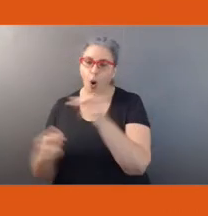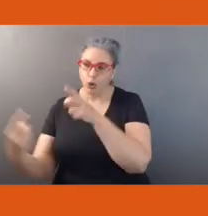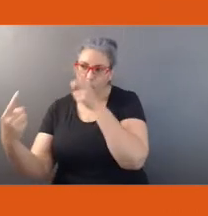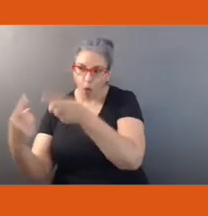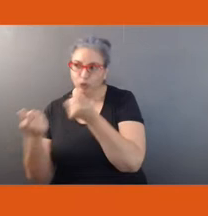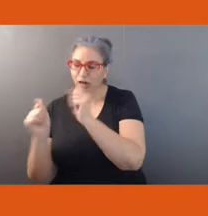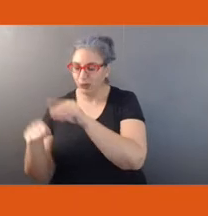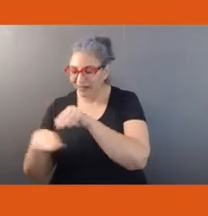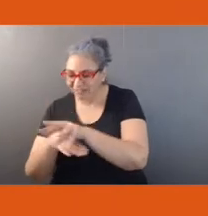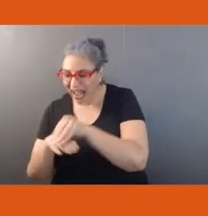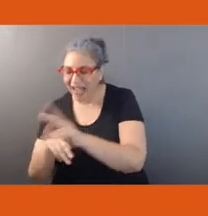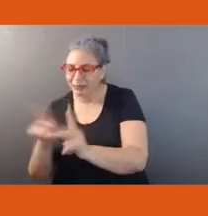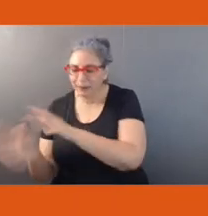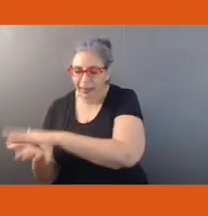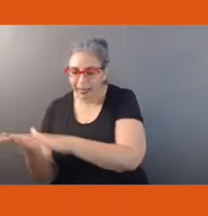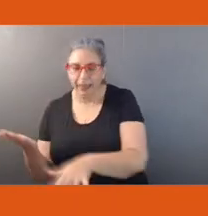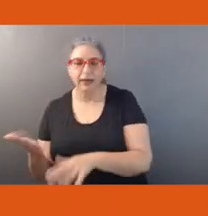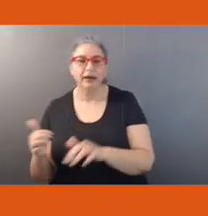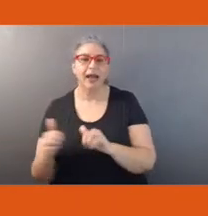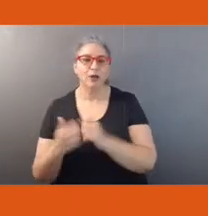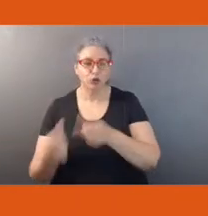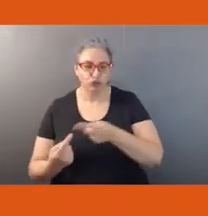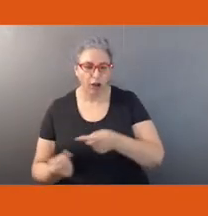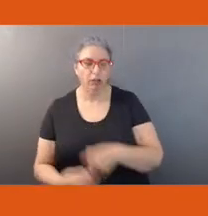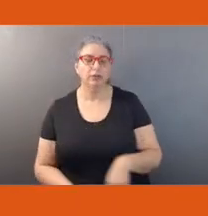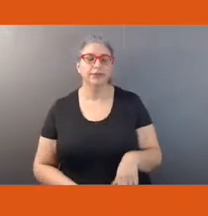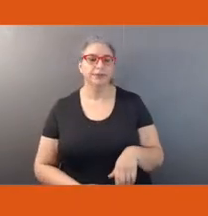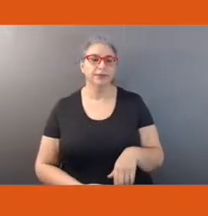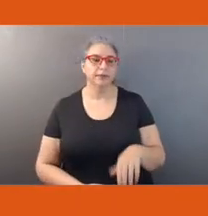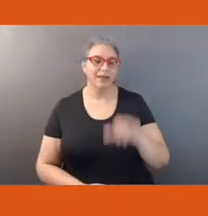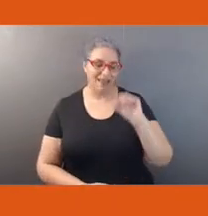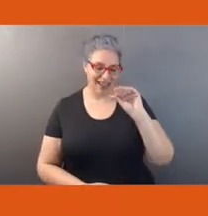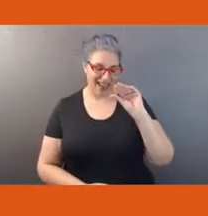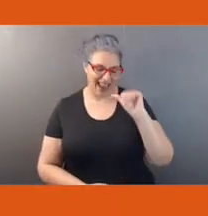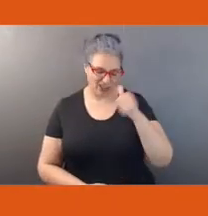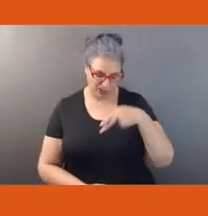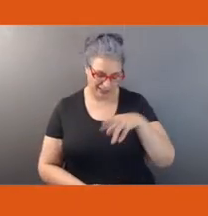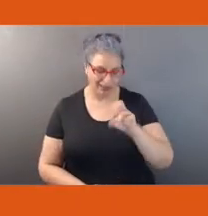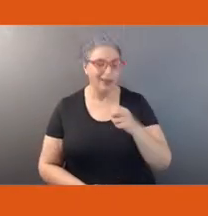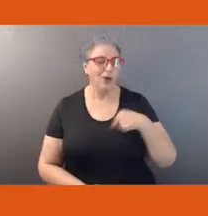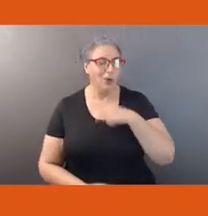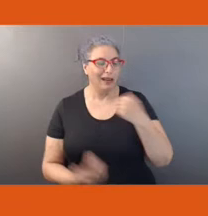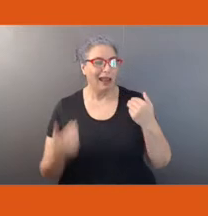industry? You know, we have an issue in